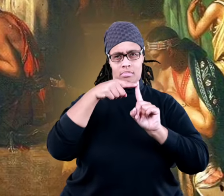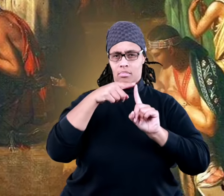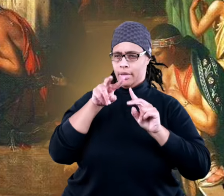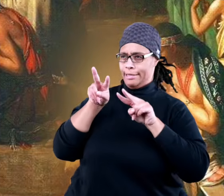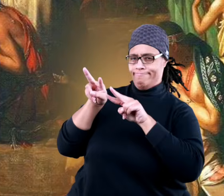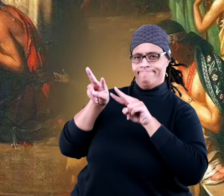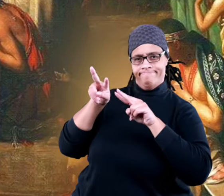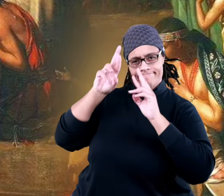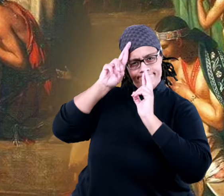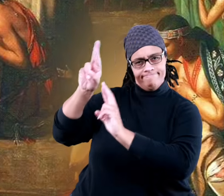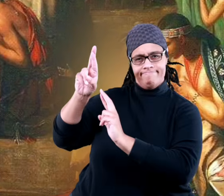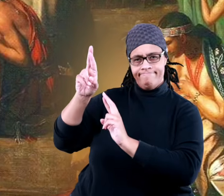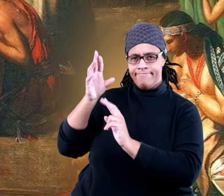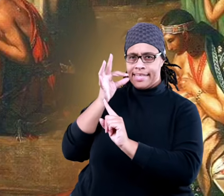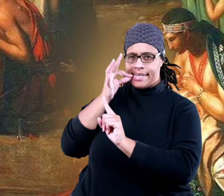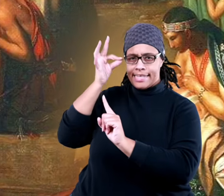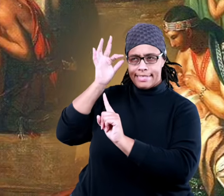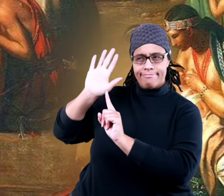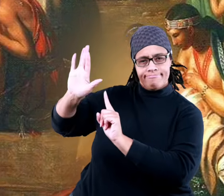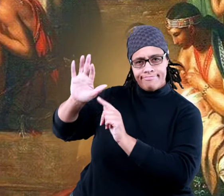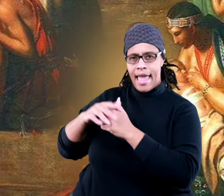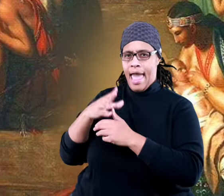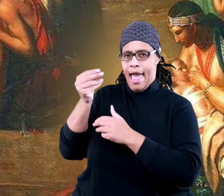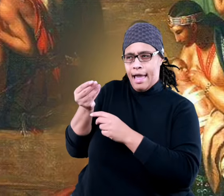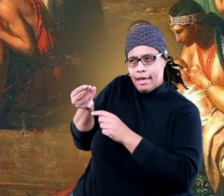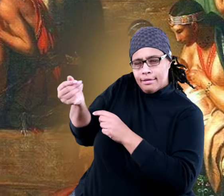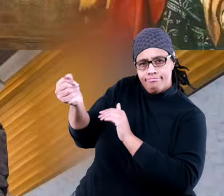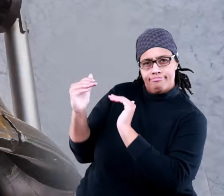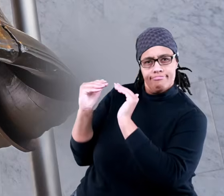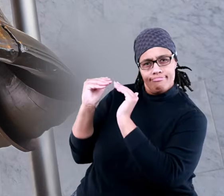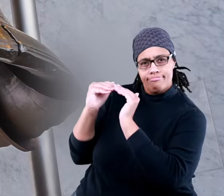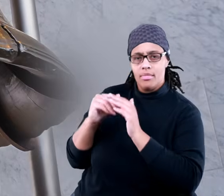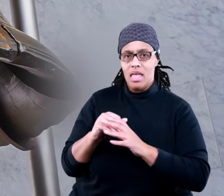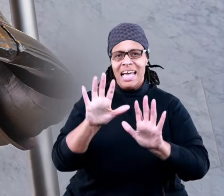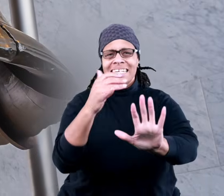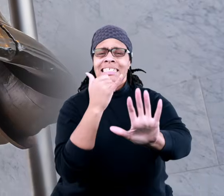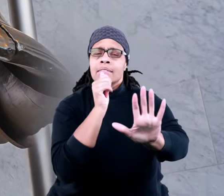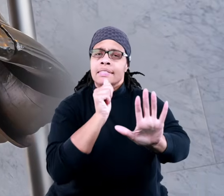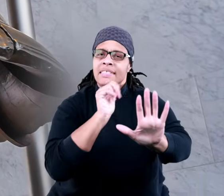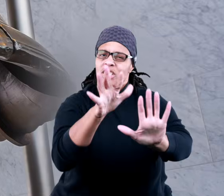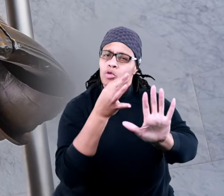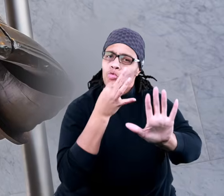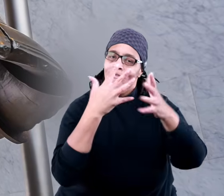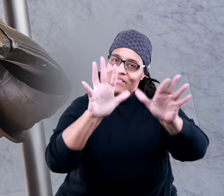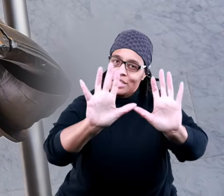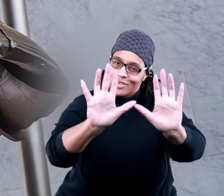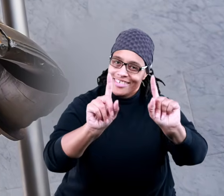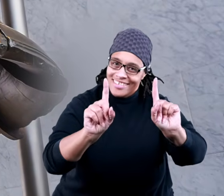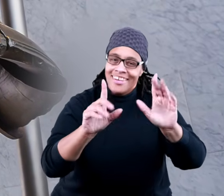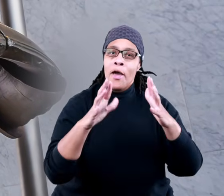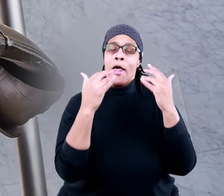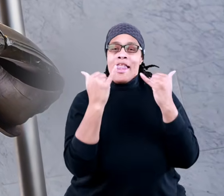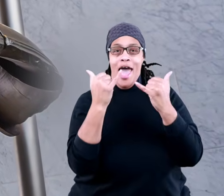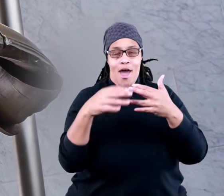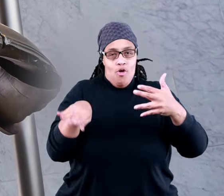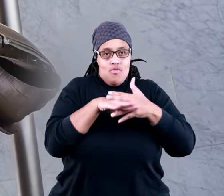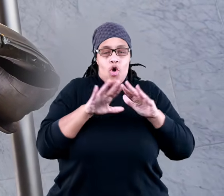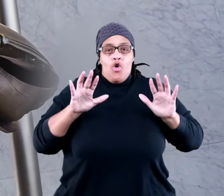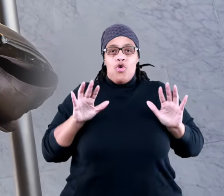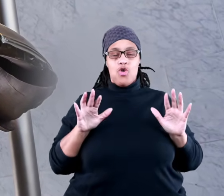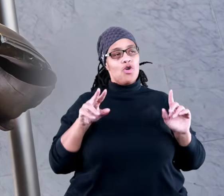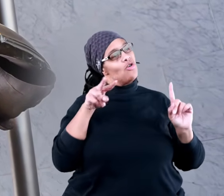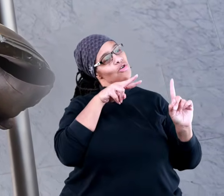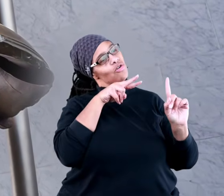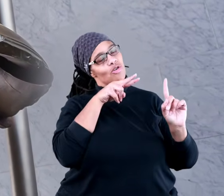be treated with respect and compensated fairly. Hang in there, kids. We're just about finished. Let's take a break and take a look at